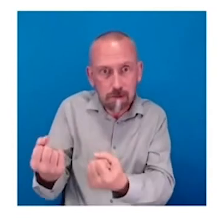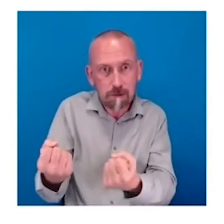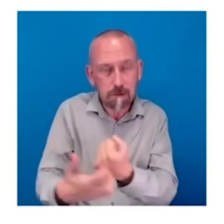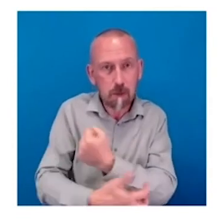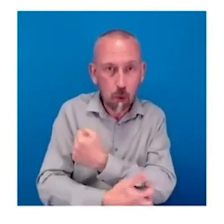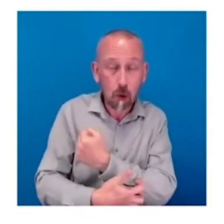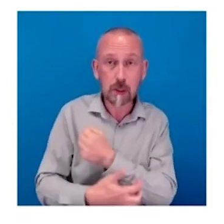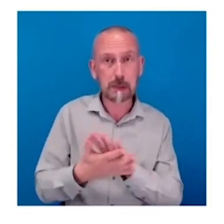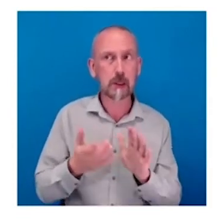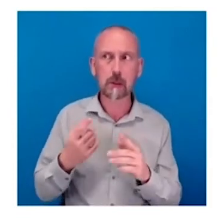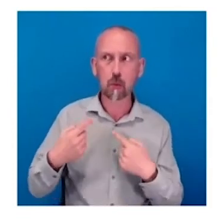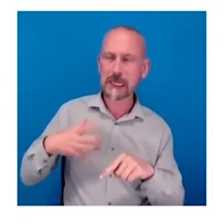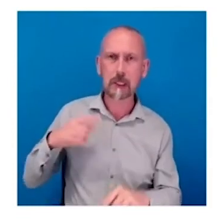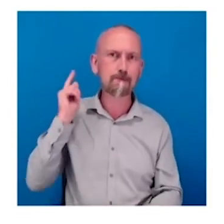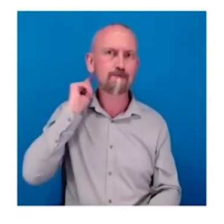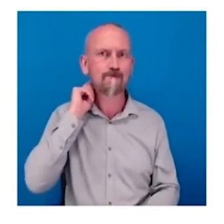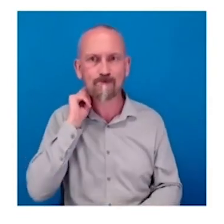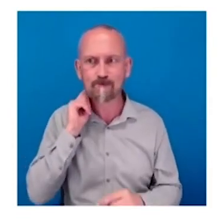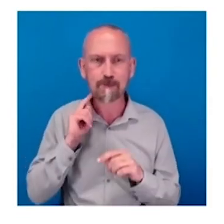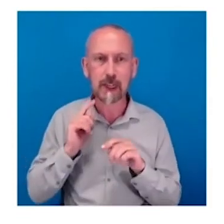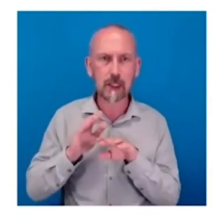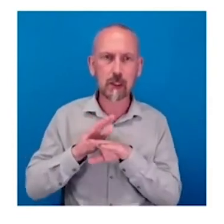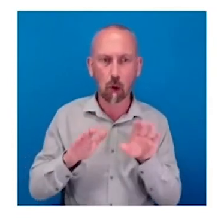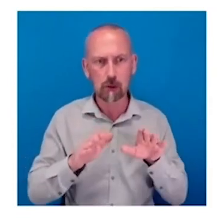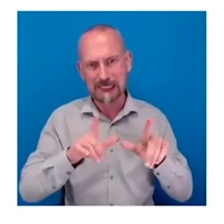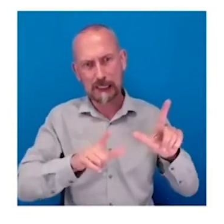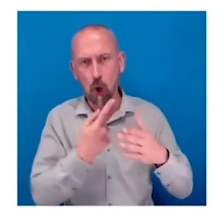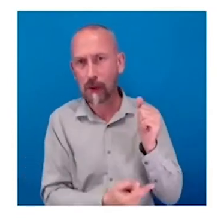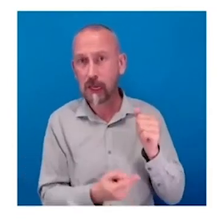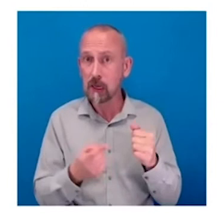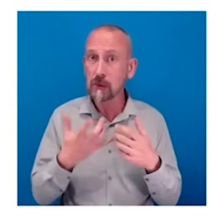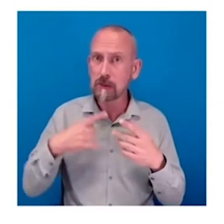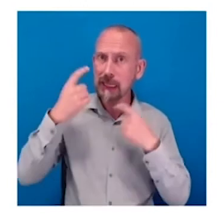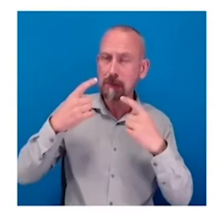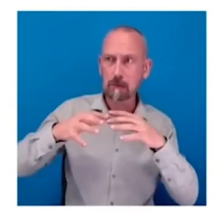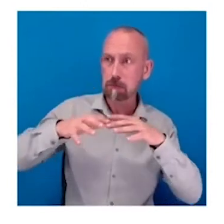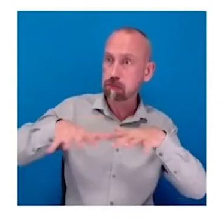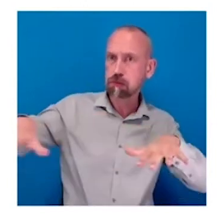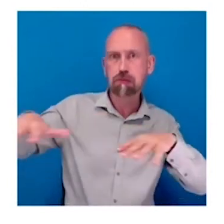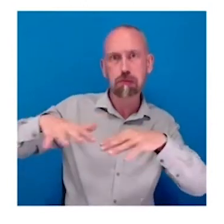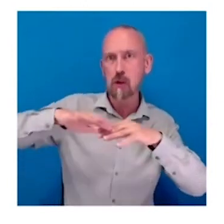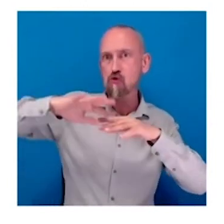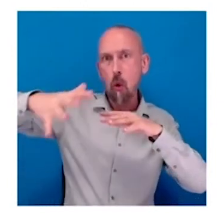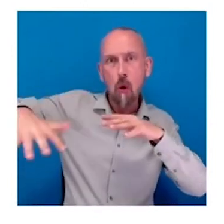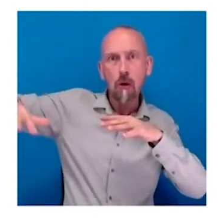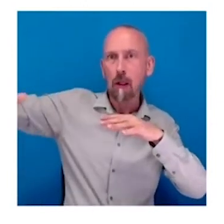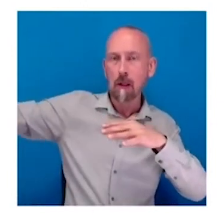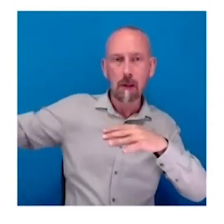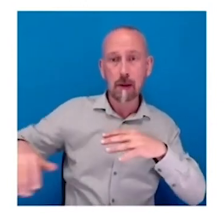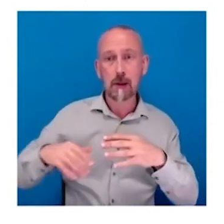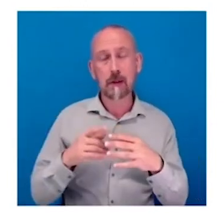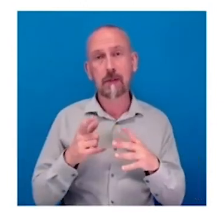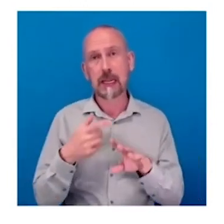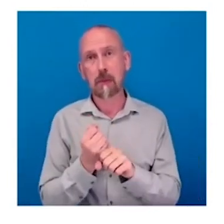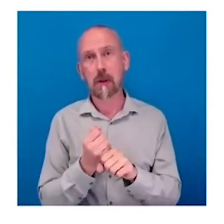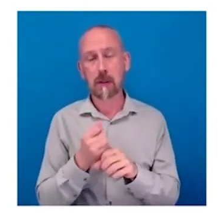of. And it's only worse in the rural areas of the United States. So the new Biden administration is